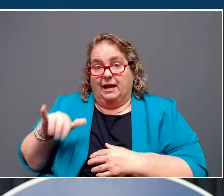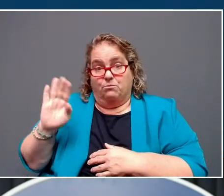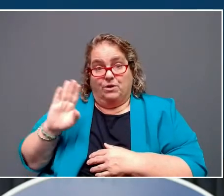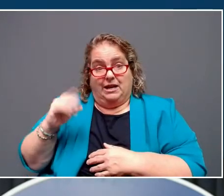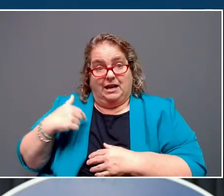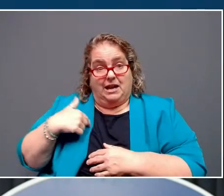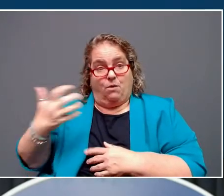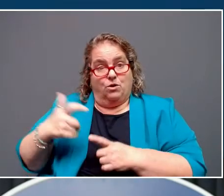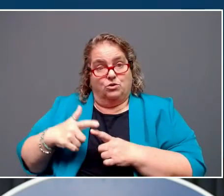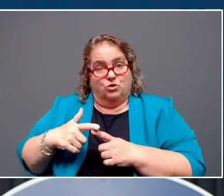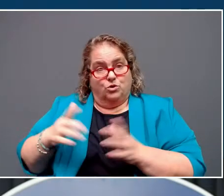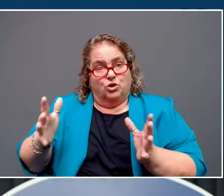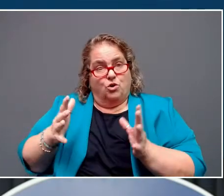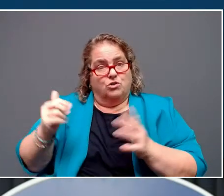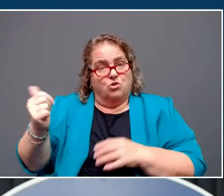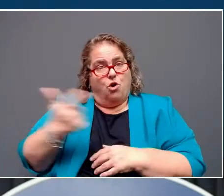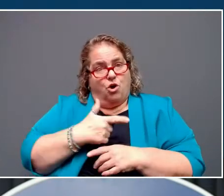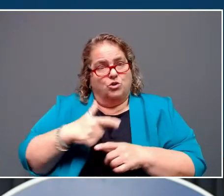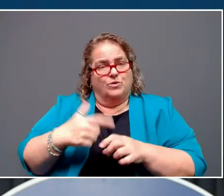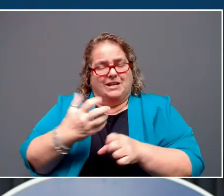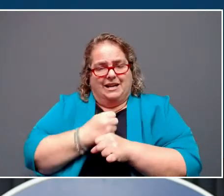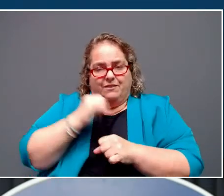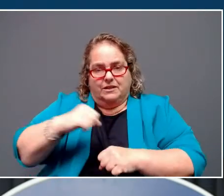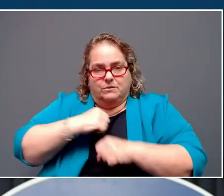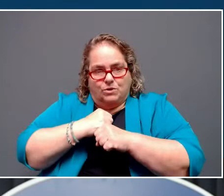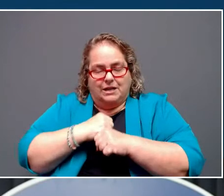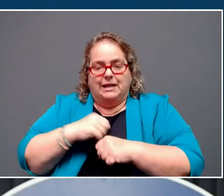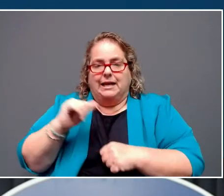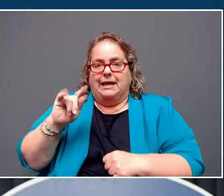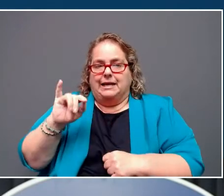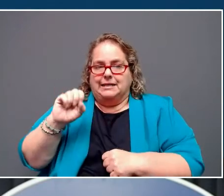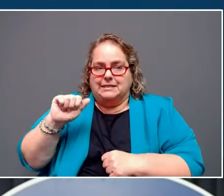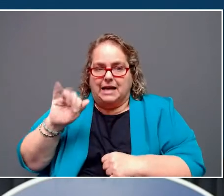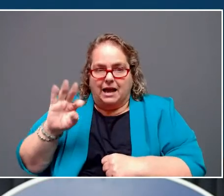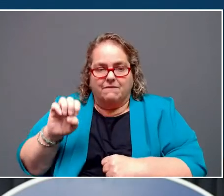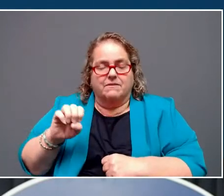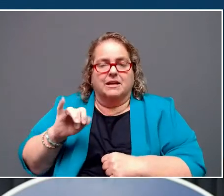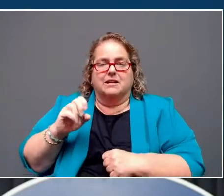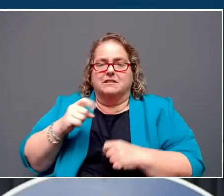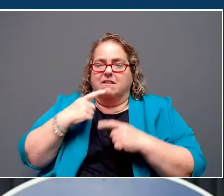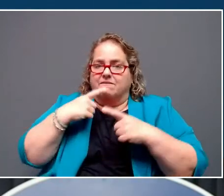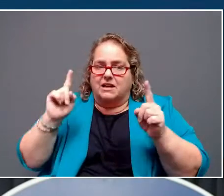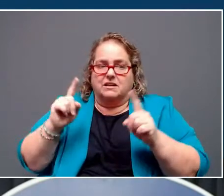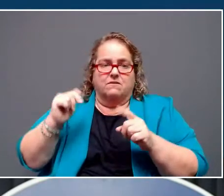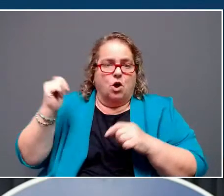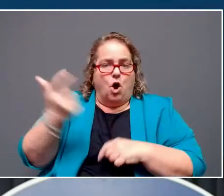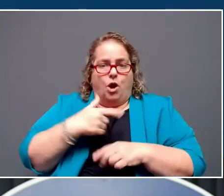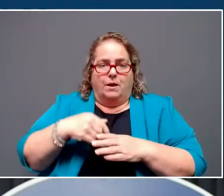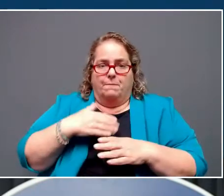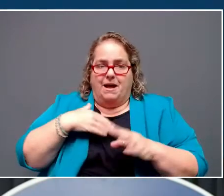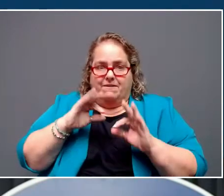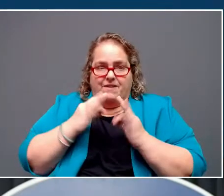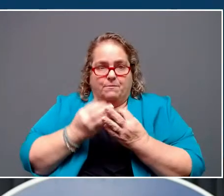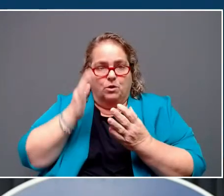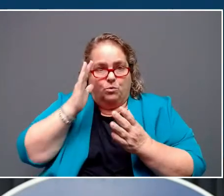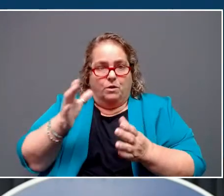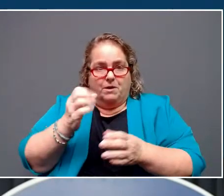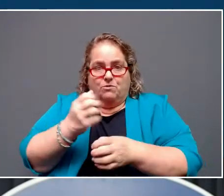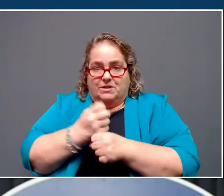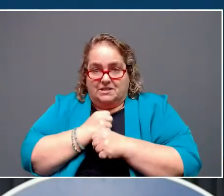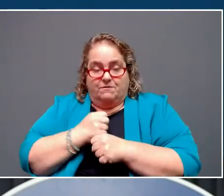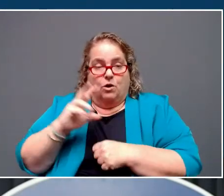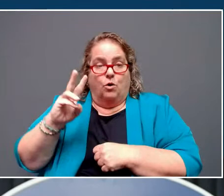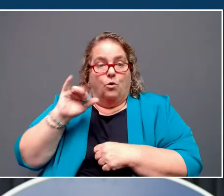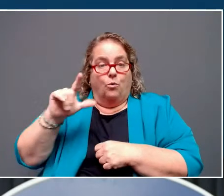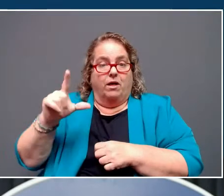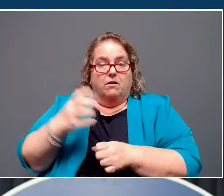crucial protection. It is safe. It is effective. Everybody in my family will be receiving it. Will got his